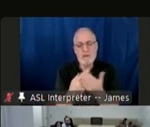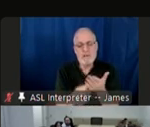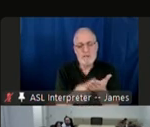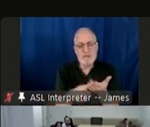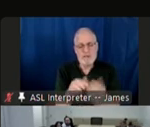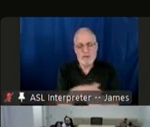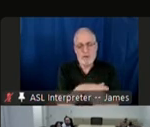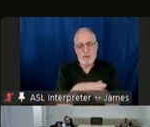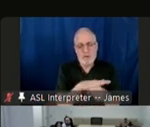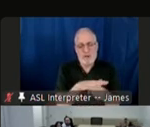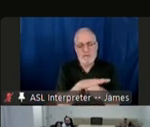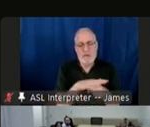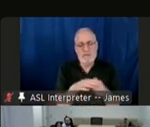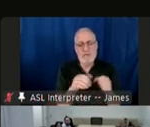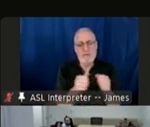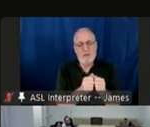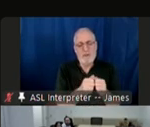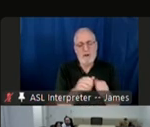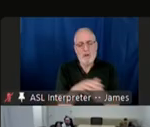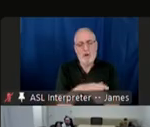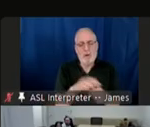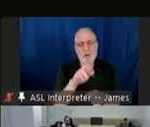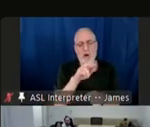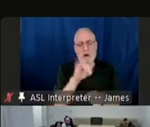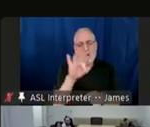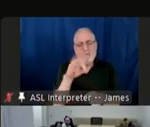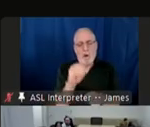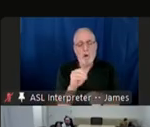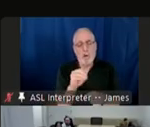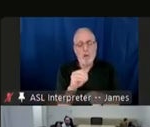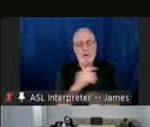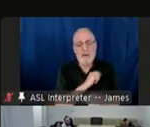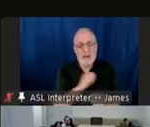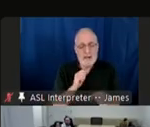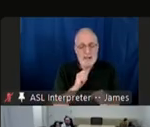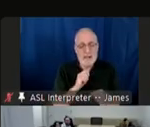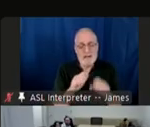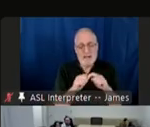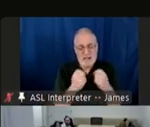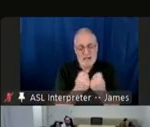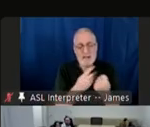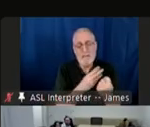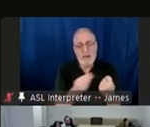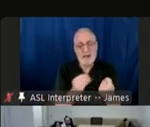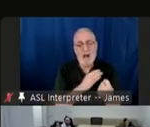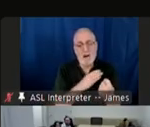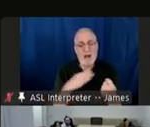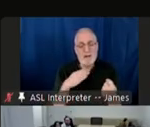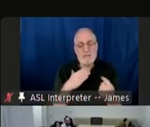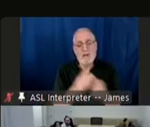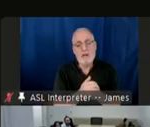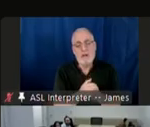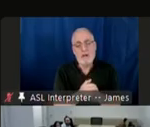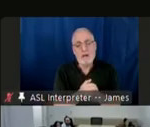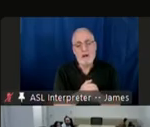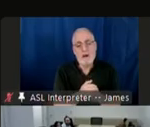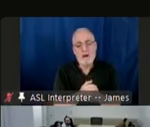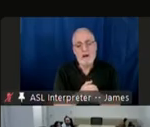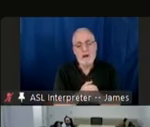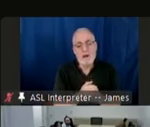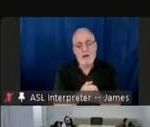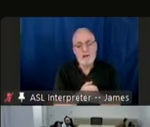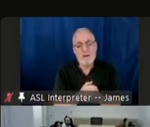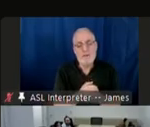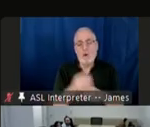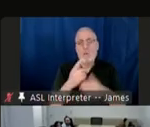local level with our local RFO team and our council. And it also started getting me thinking, what